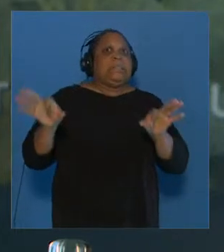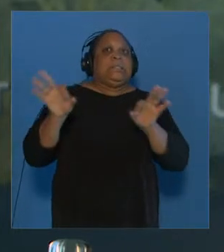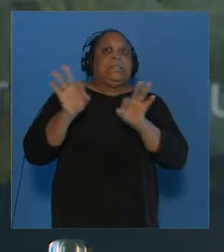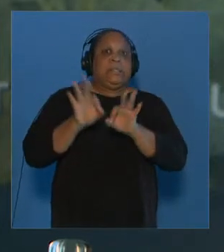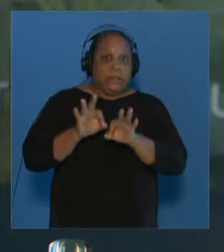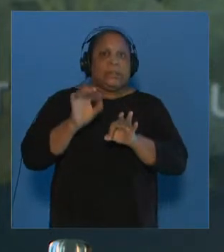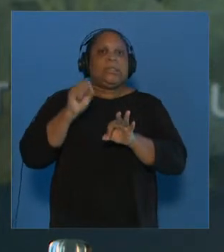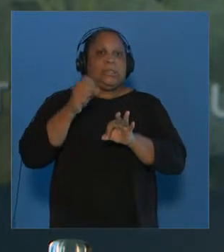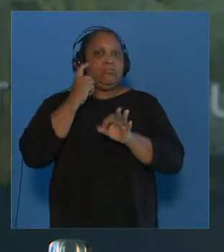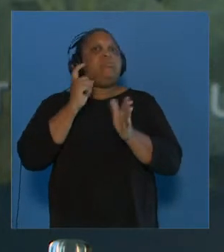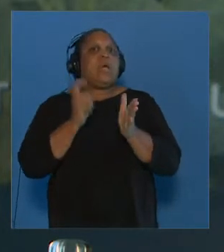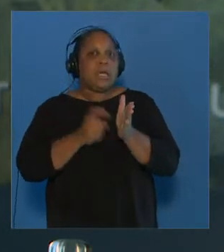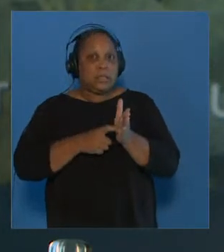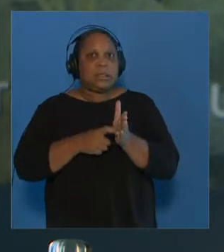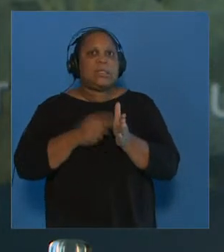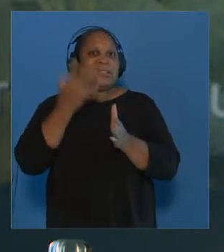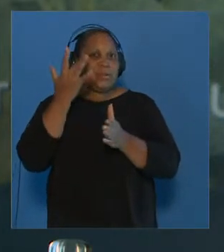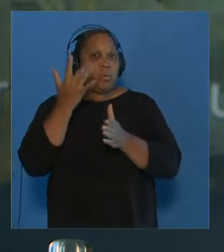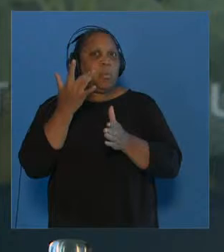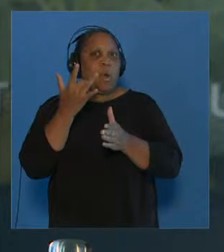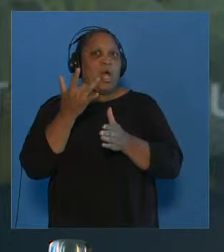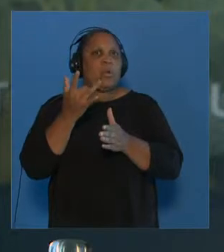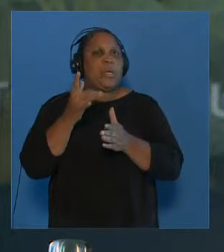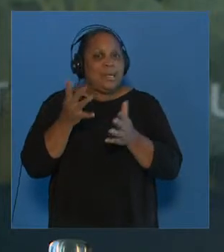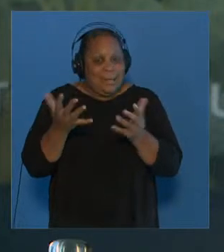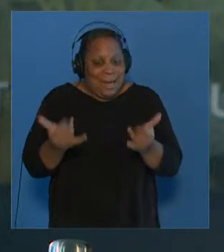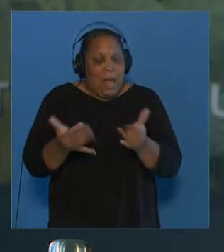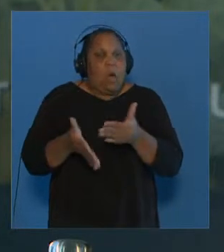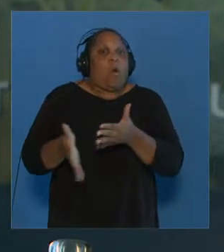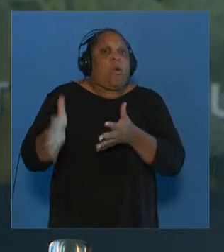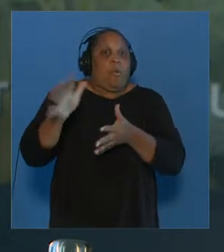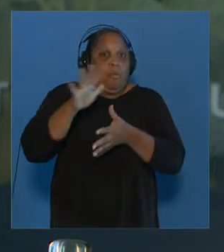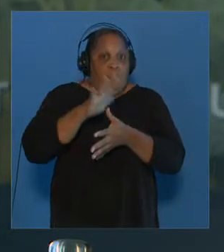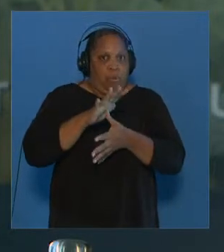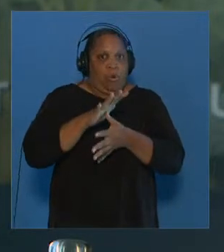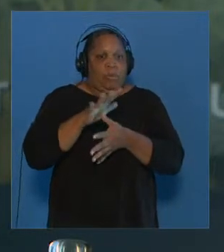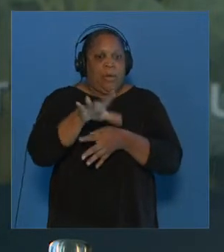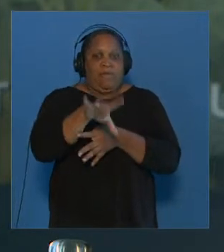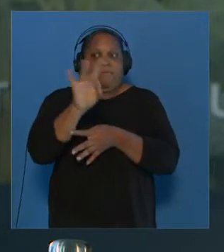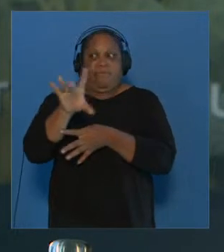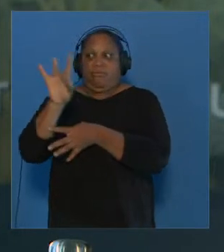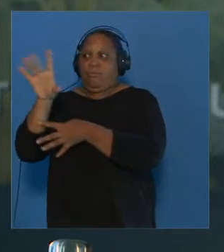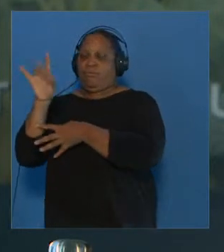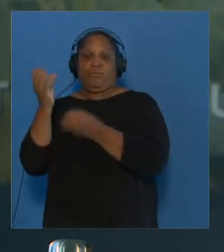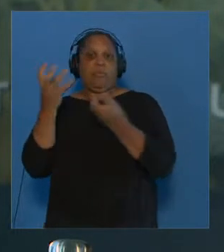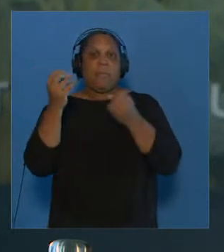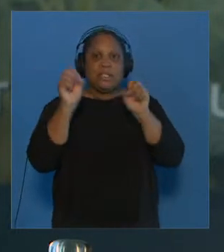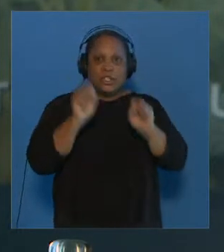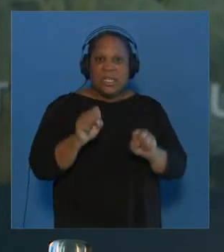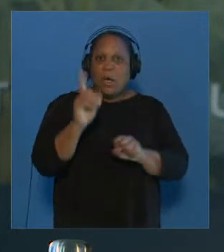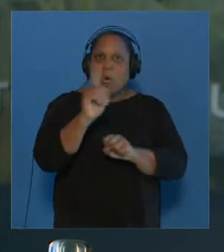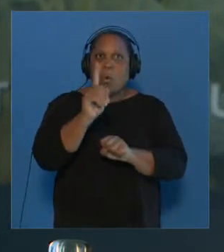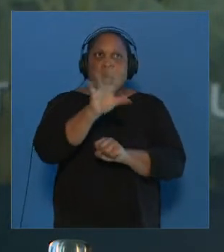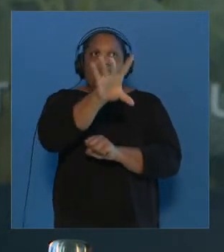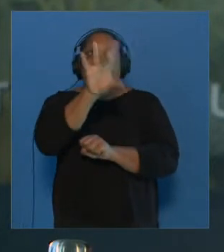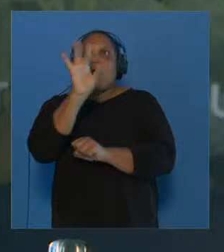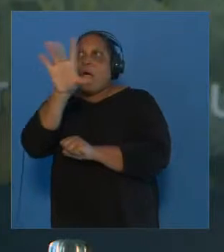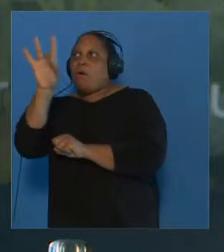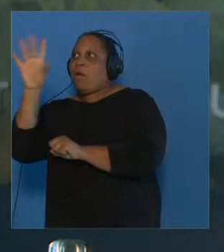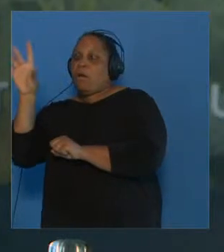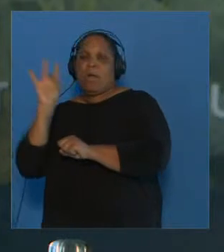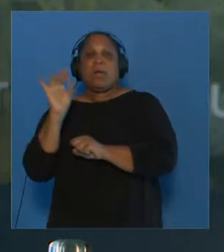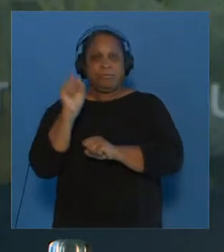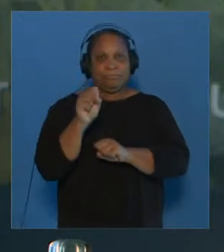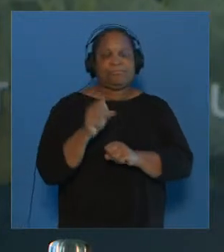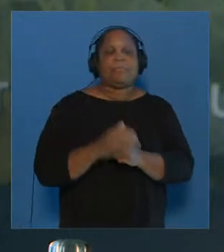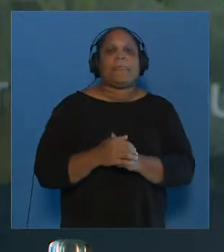of that, which is why we are using that making that a priority to ensure that we take steps to procure as much as we can and from wherever we can get it. Thank you. Last